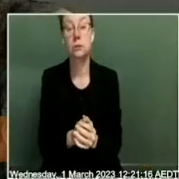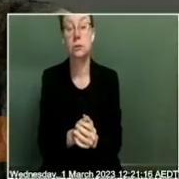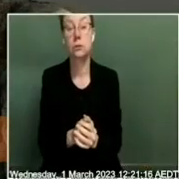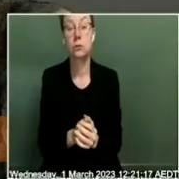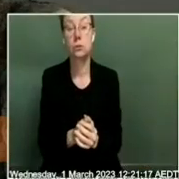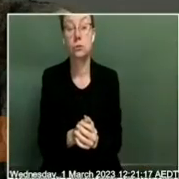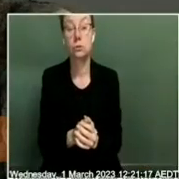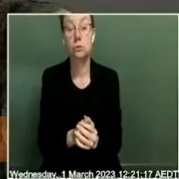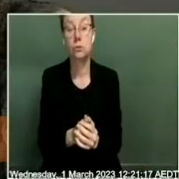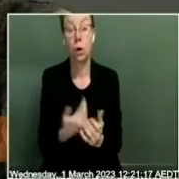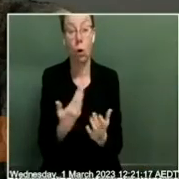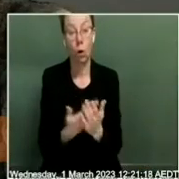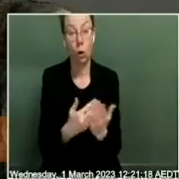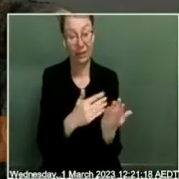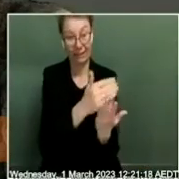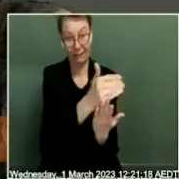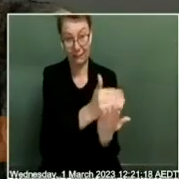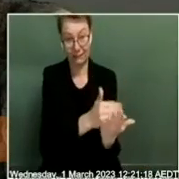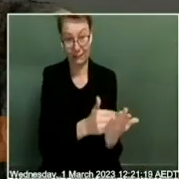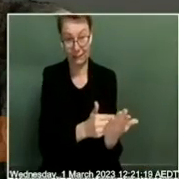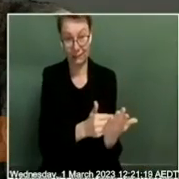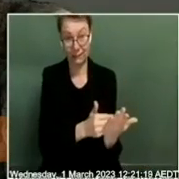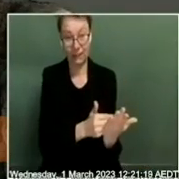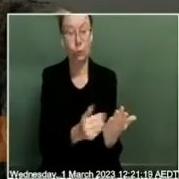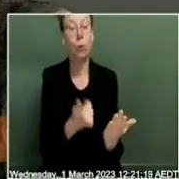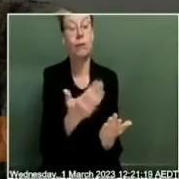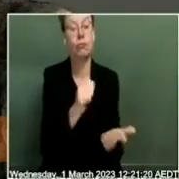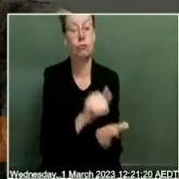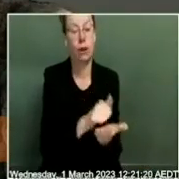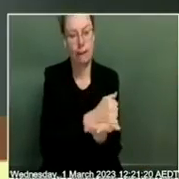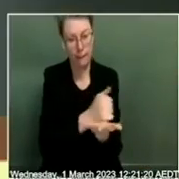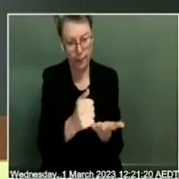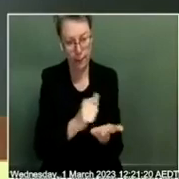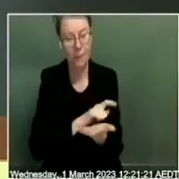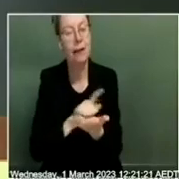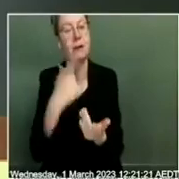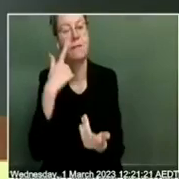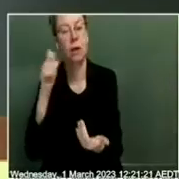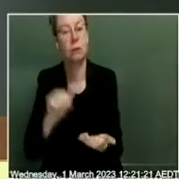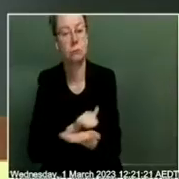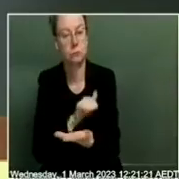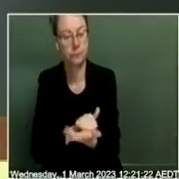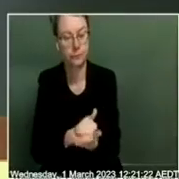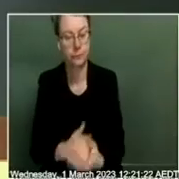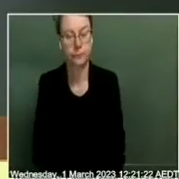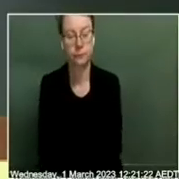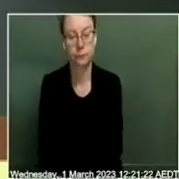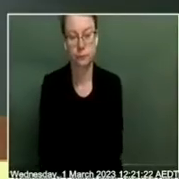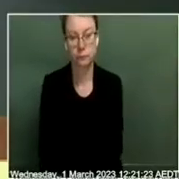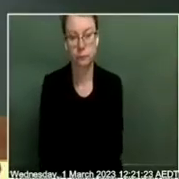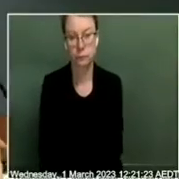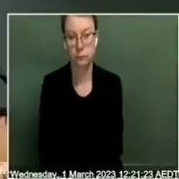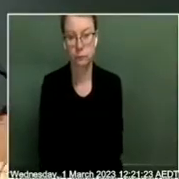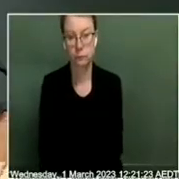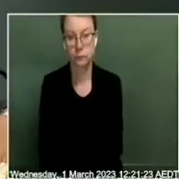them appropriate numbers. Thank you. We'll be done. Council, I think there's a couple of attachments to come.